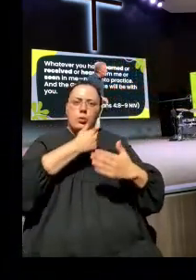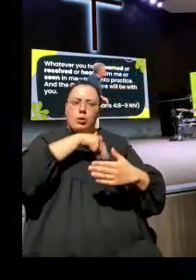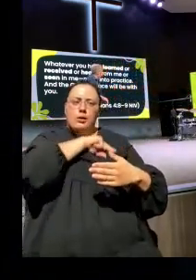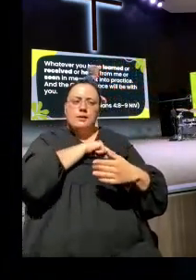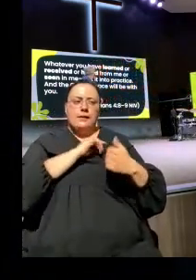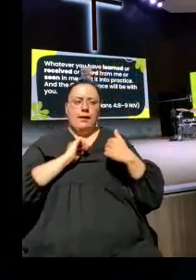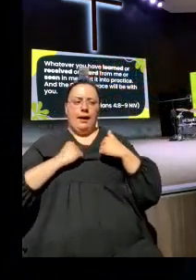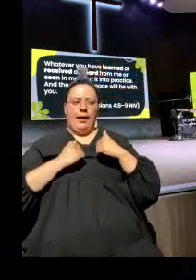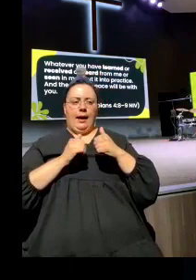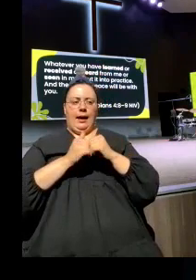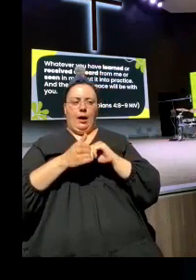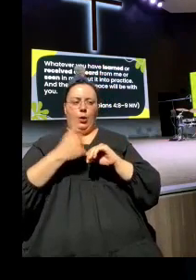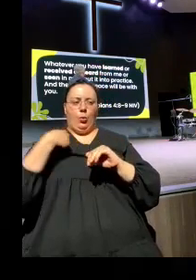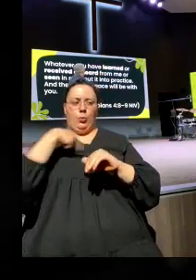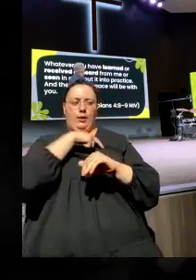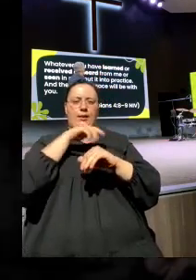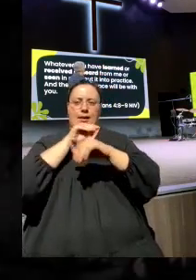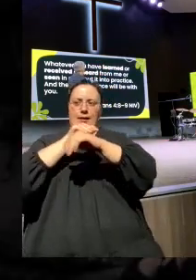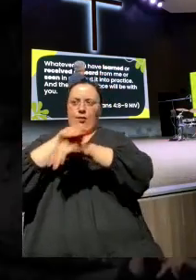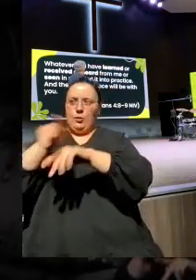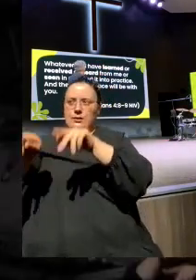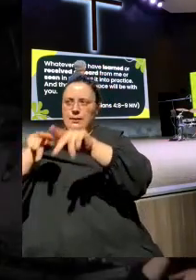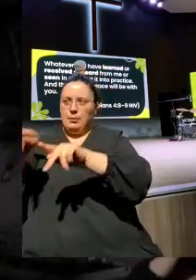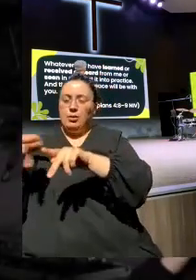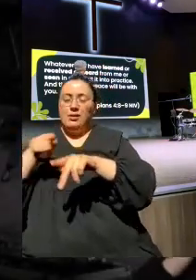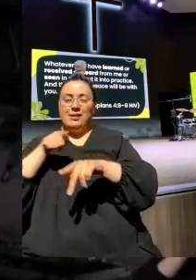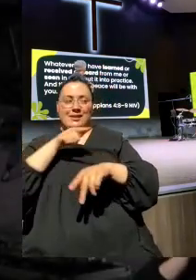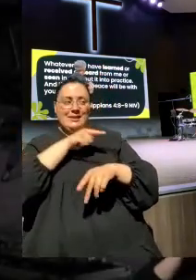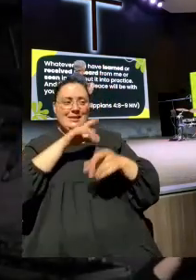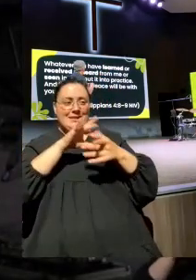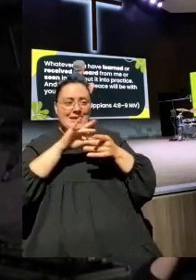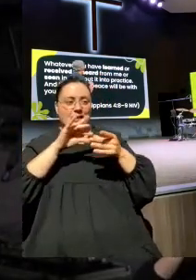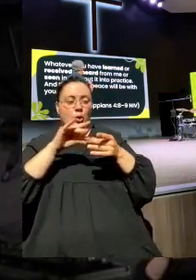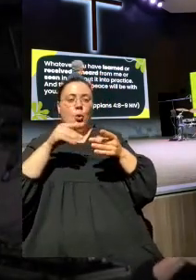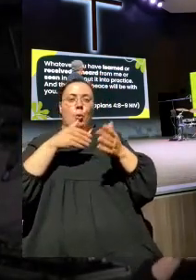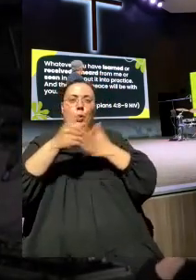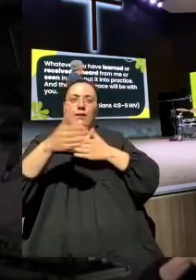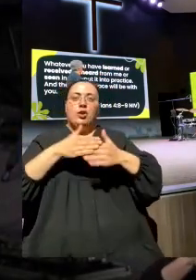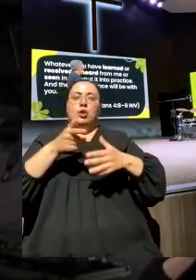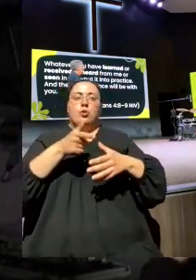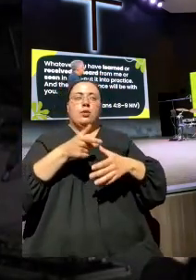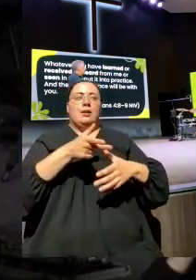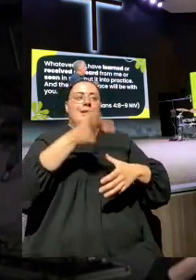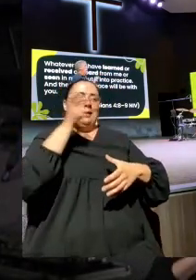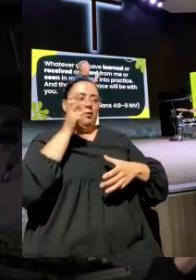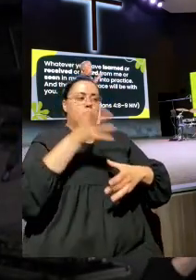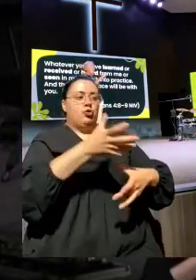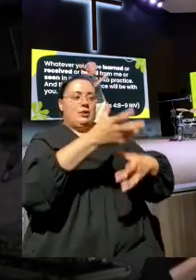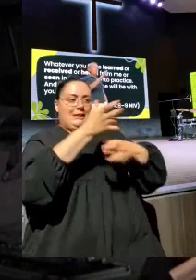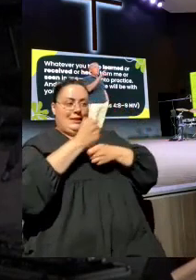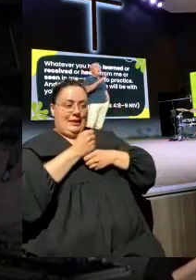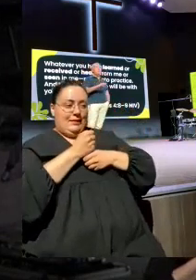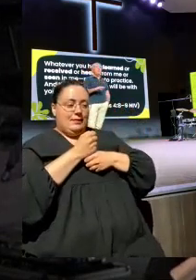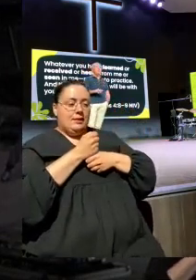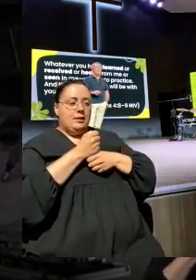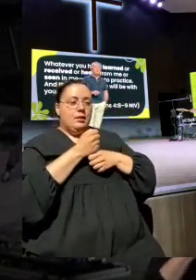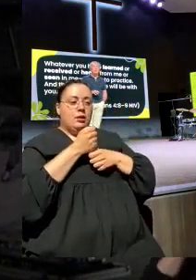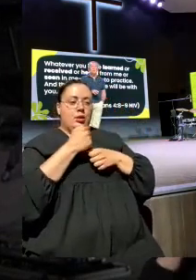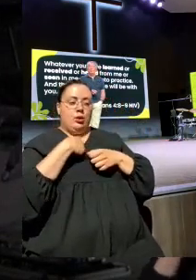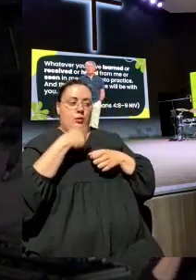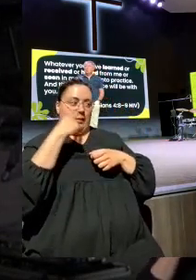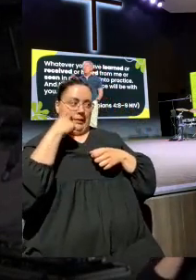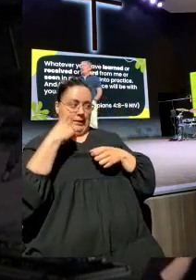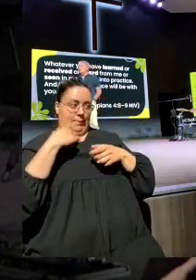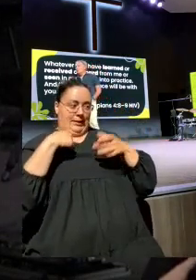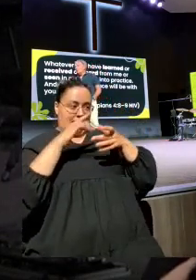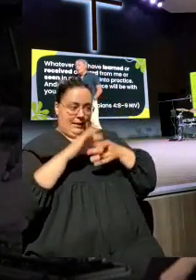model. Because Paul says, whatever you've learned, received, heard from me, or seen in me, put into practice. Hear what